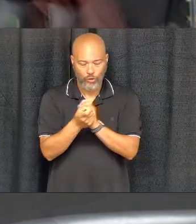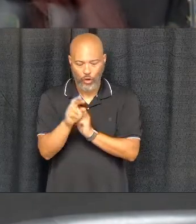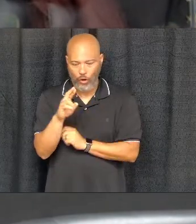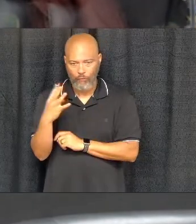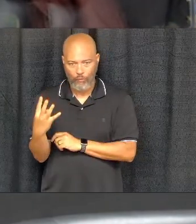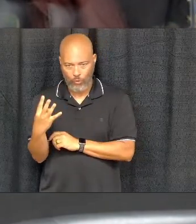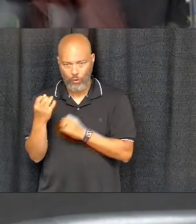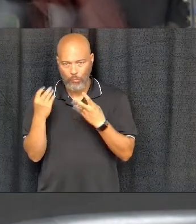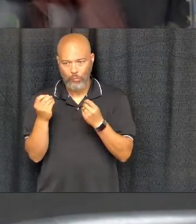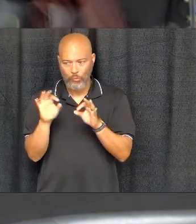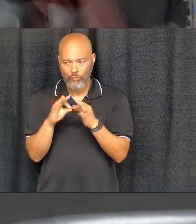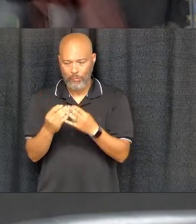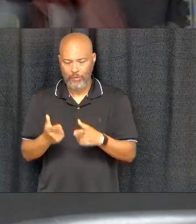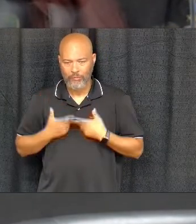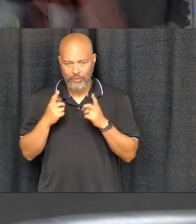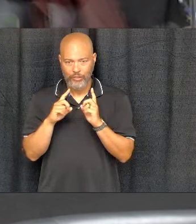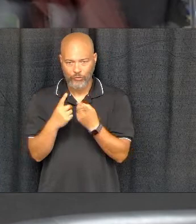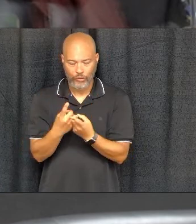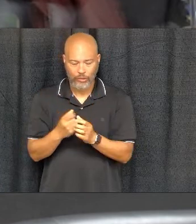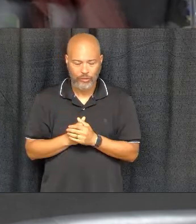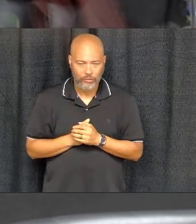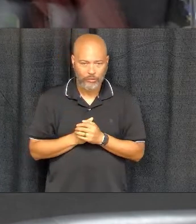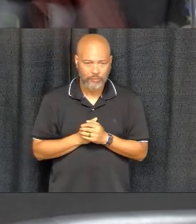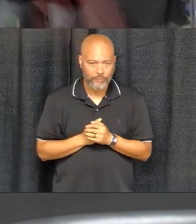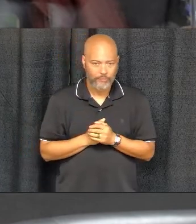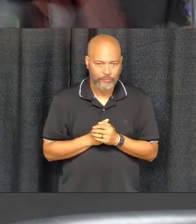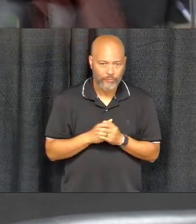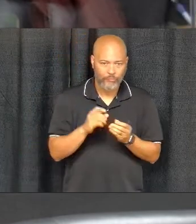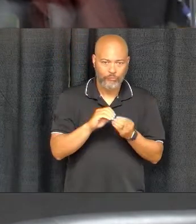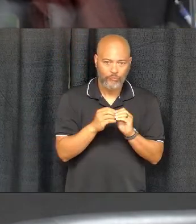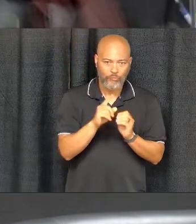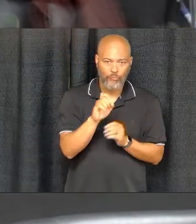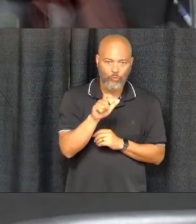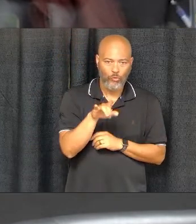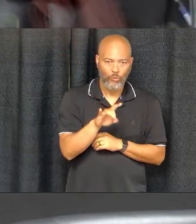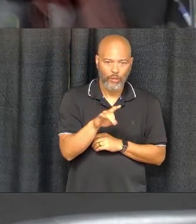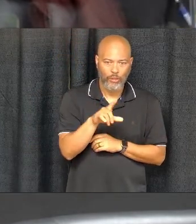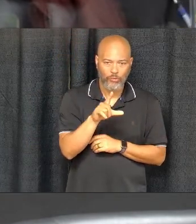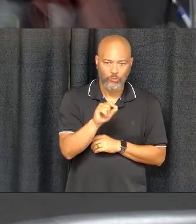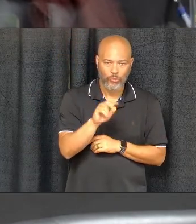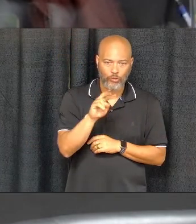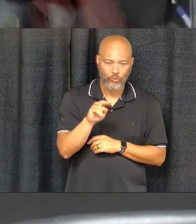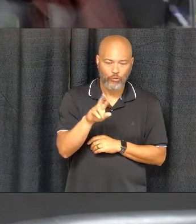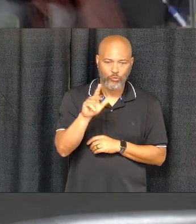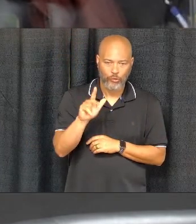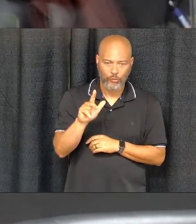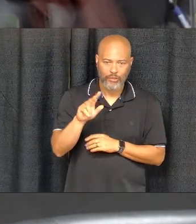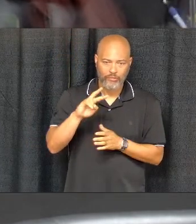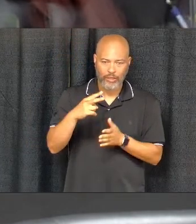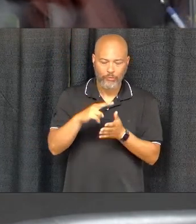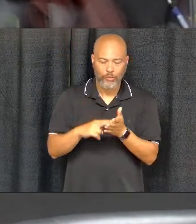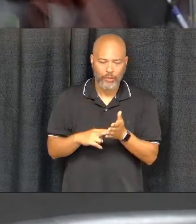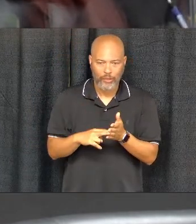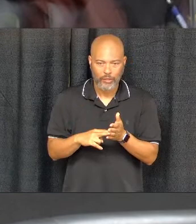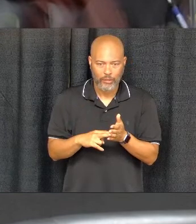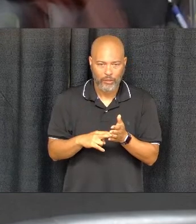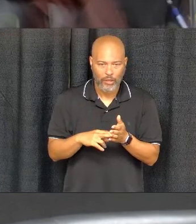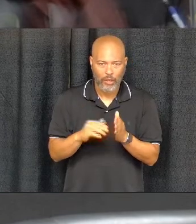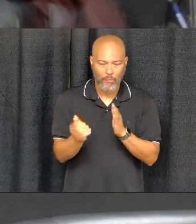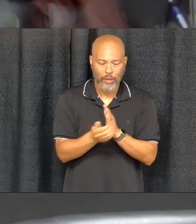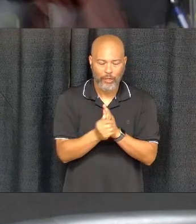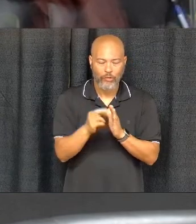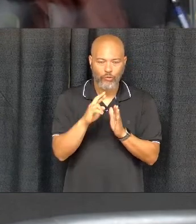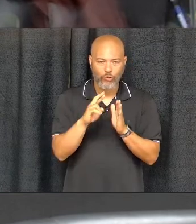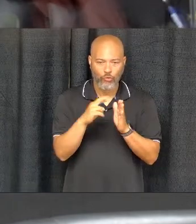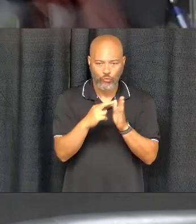R4 Multiple Family Residential District. Ordinance 128, 2022-23, second reading, amending the